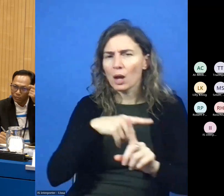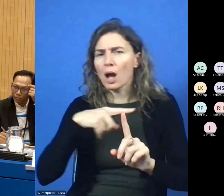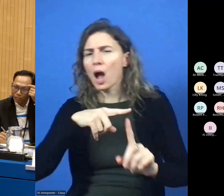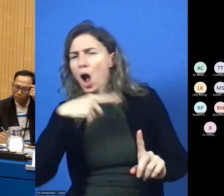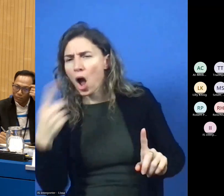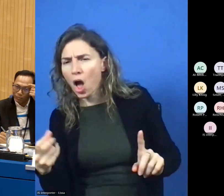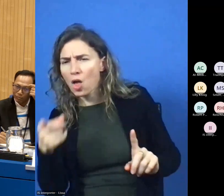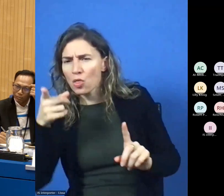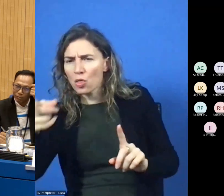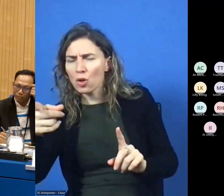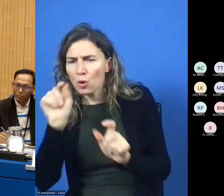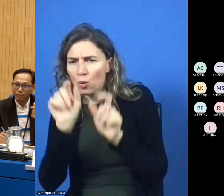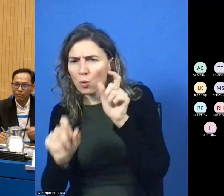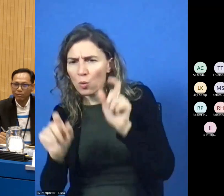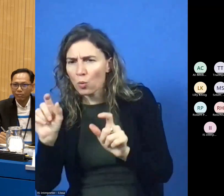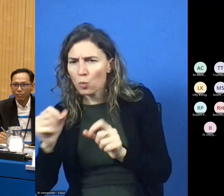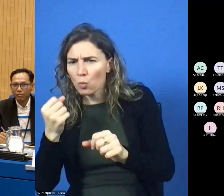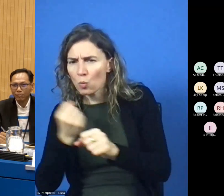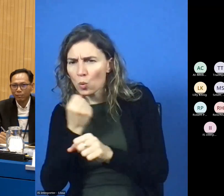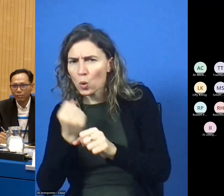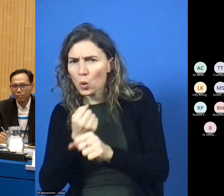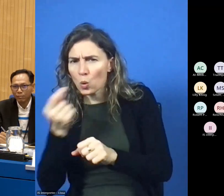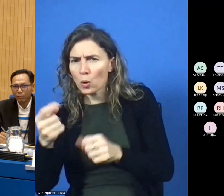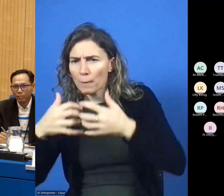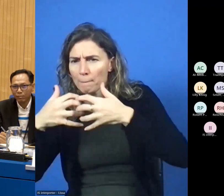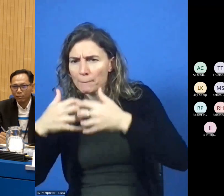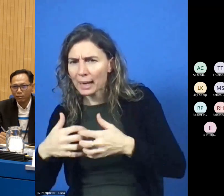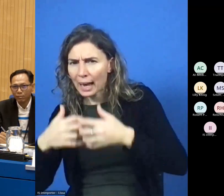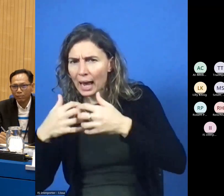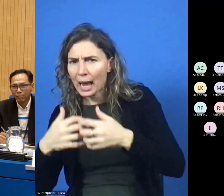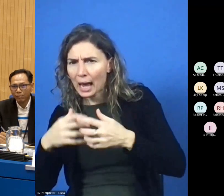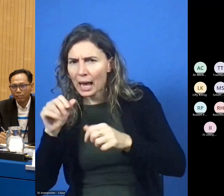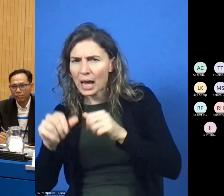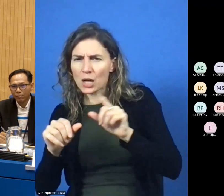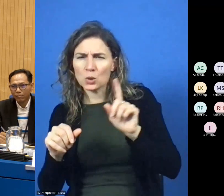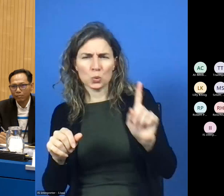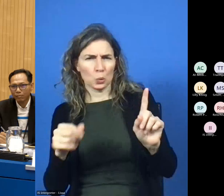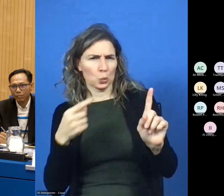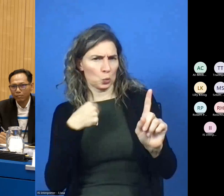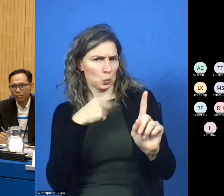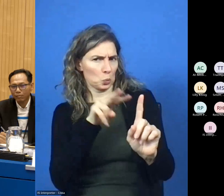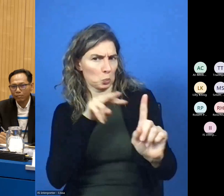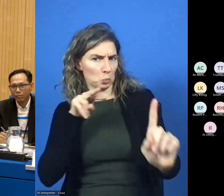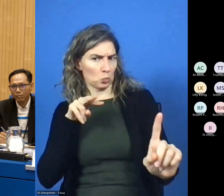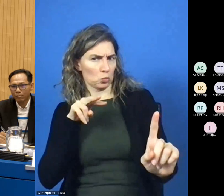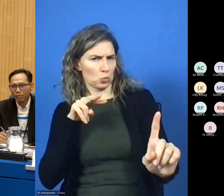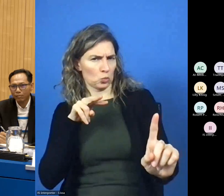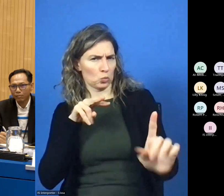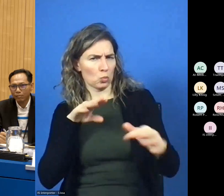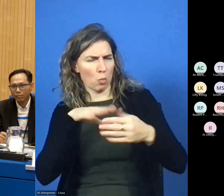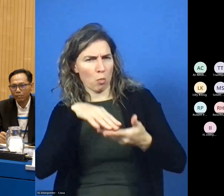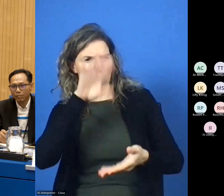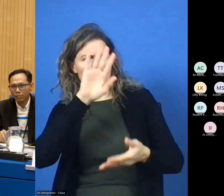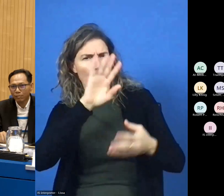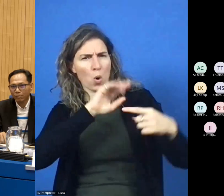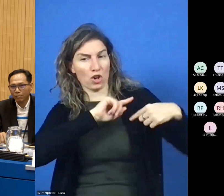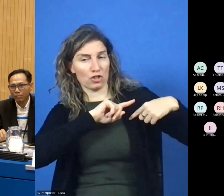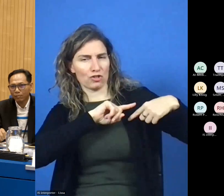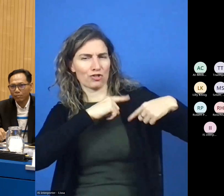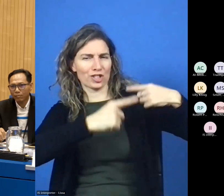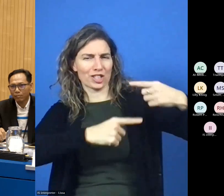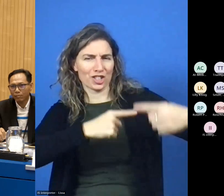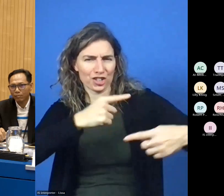Is this something that it appears that you have a very traditional approach in terms of societal roles?